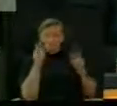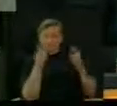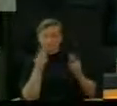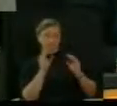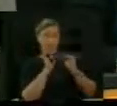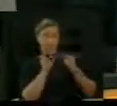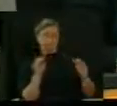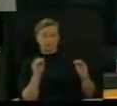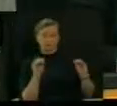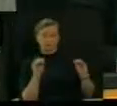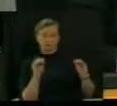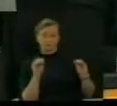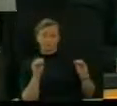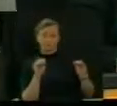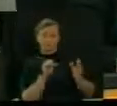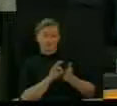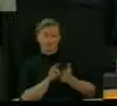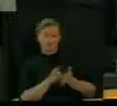their vote?